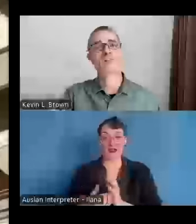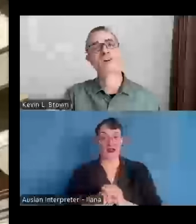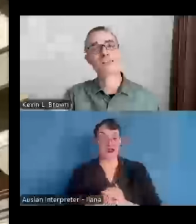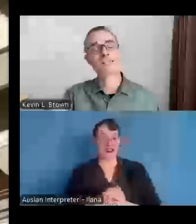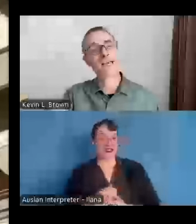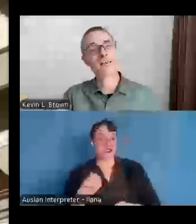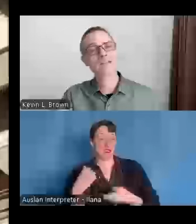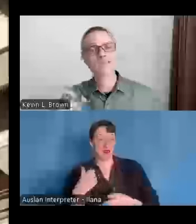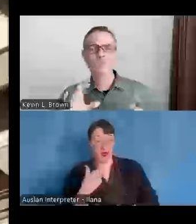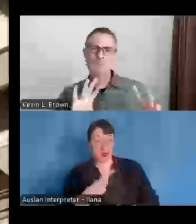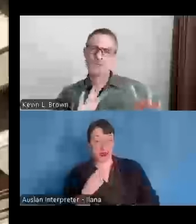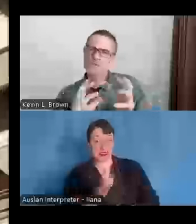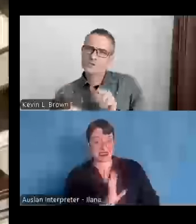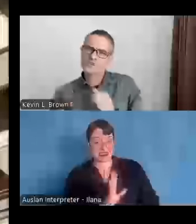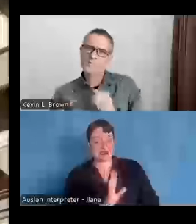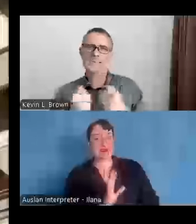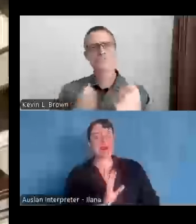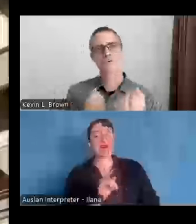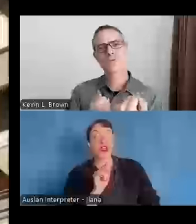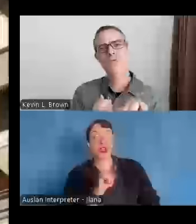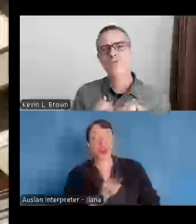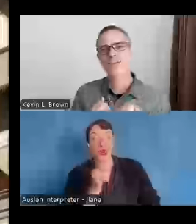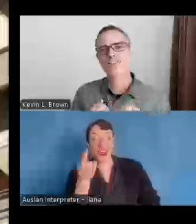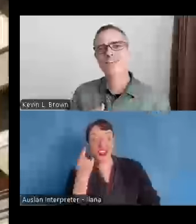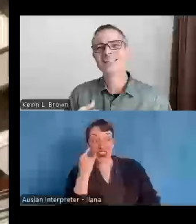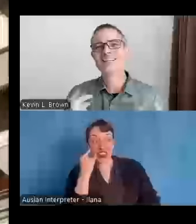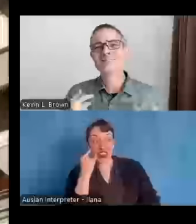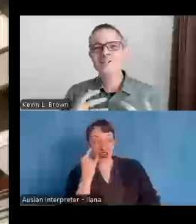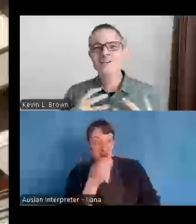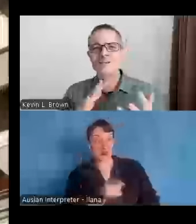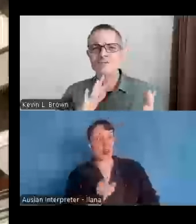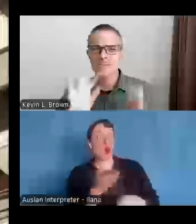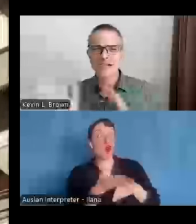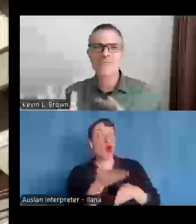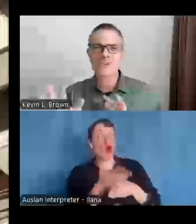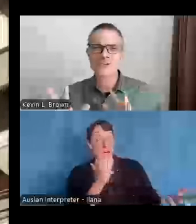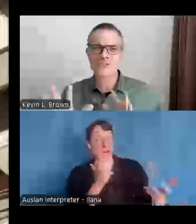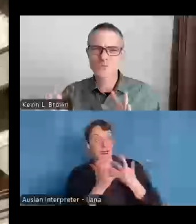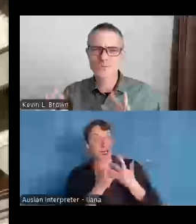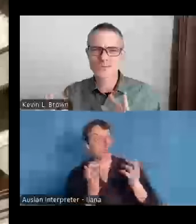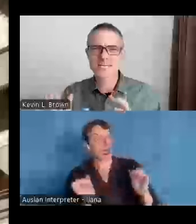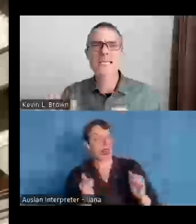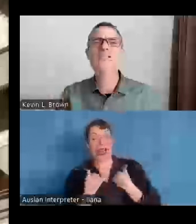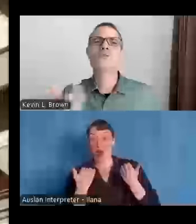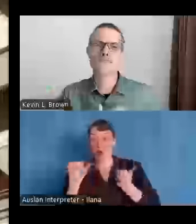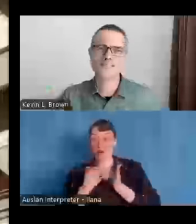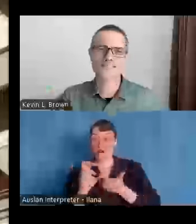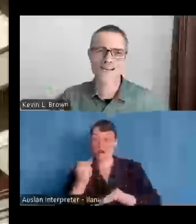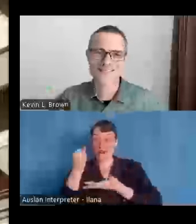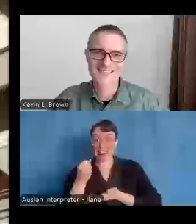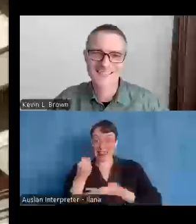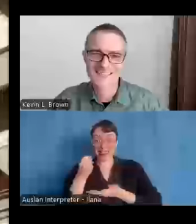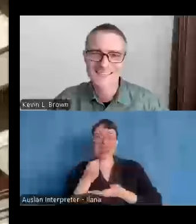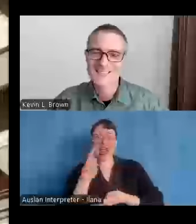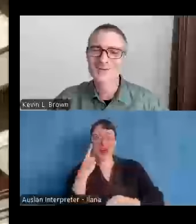business card and said, if you think what you do matches with what we fund, check out our foundation's website and then you can get in